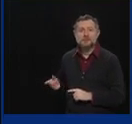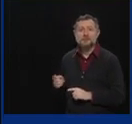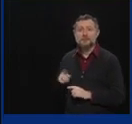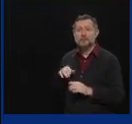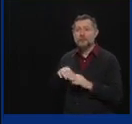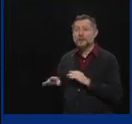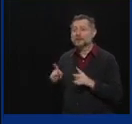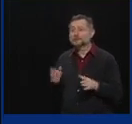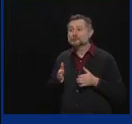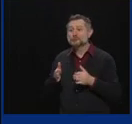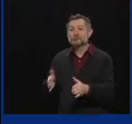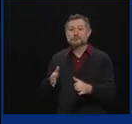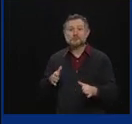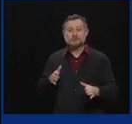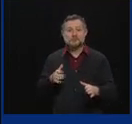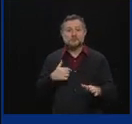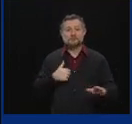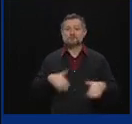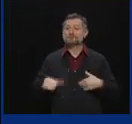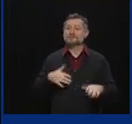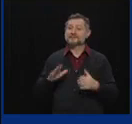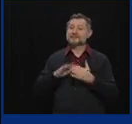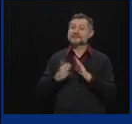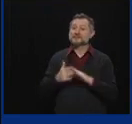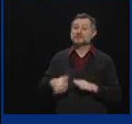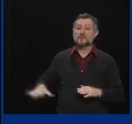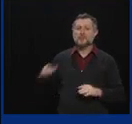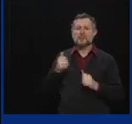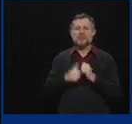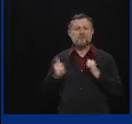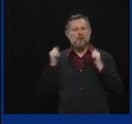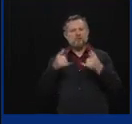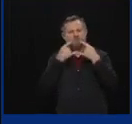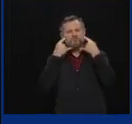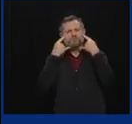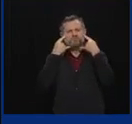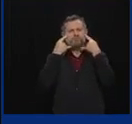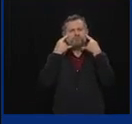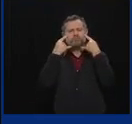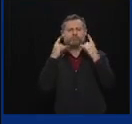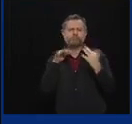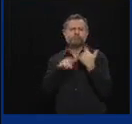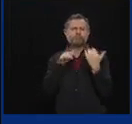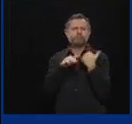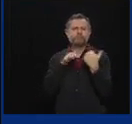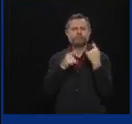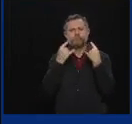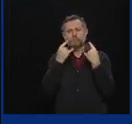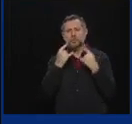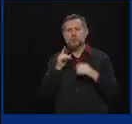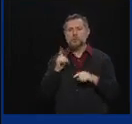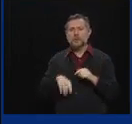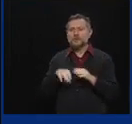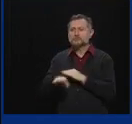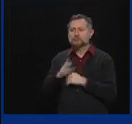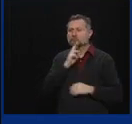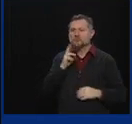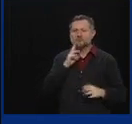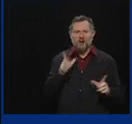people are wearing masks voluntarily. You cannot go into a diner, where I was yesterday, without showing